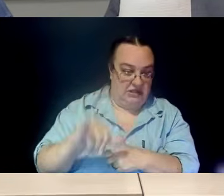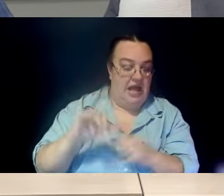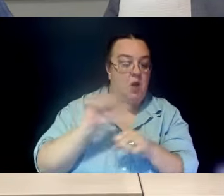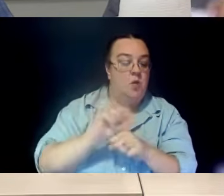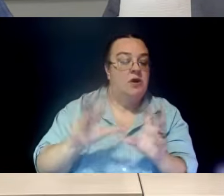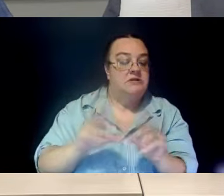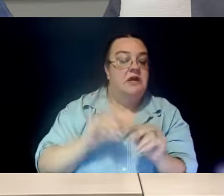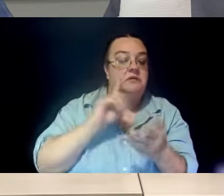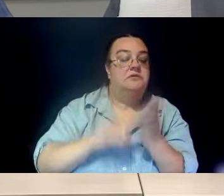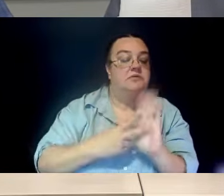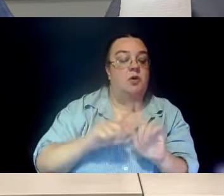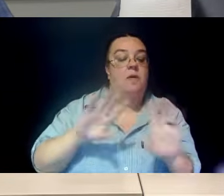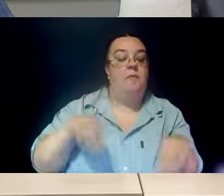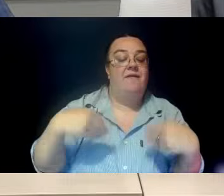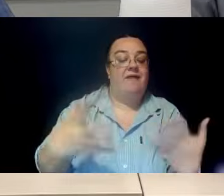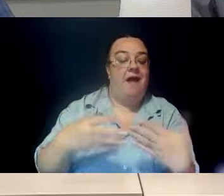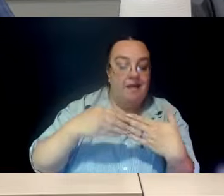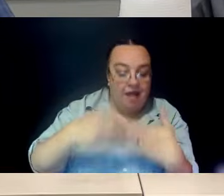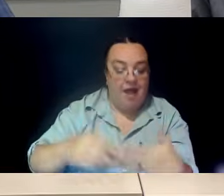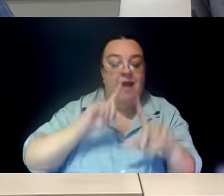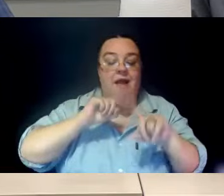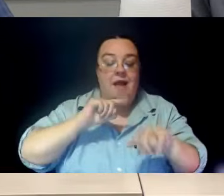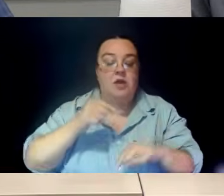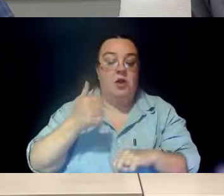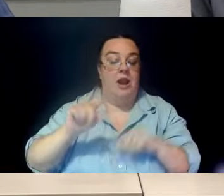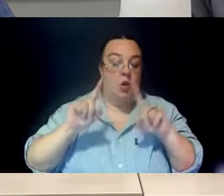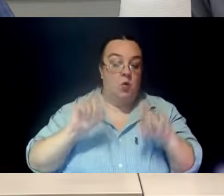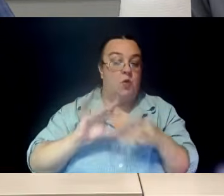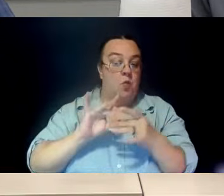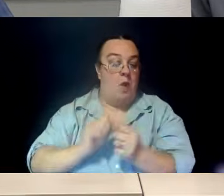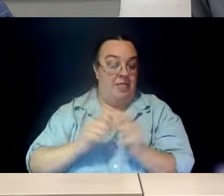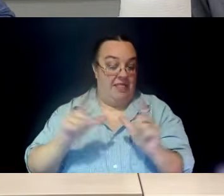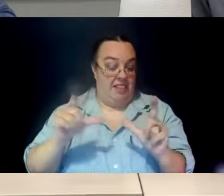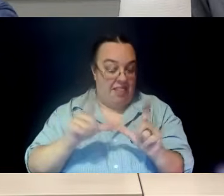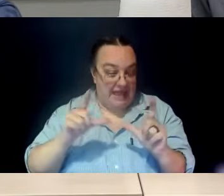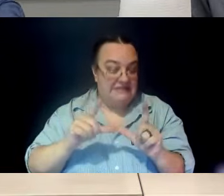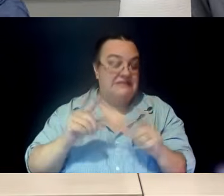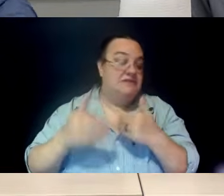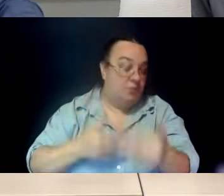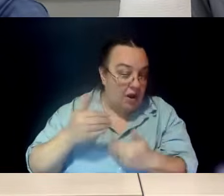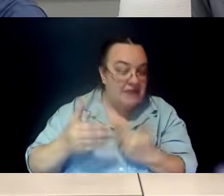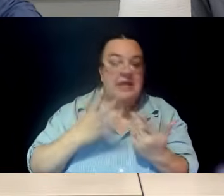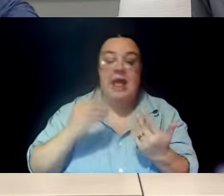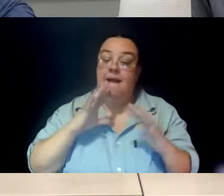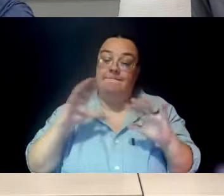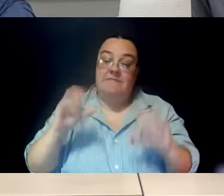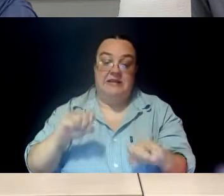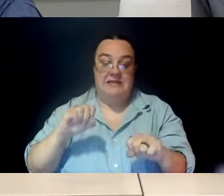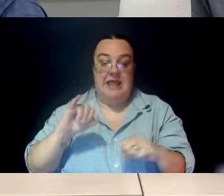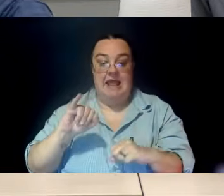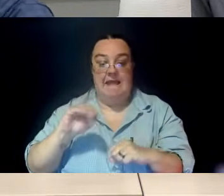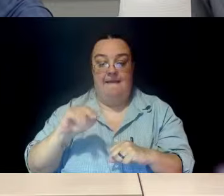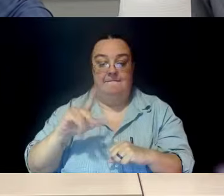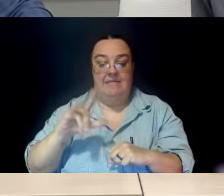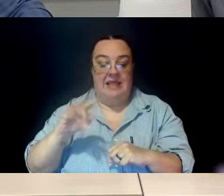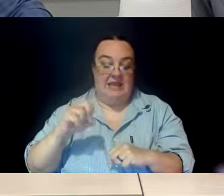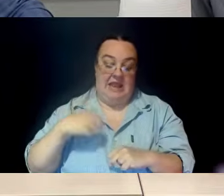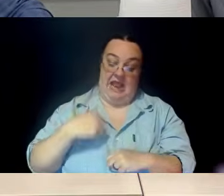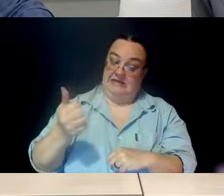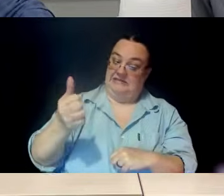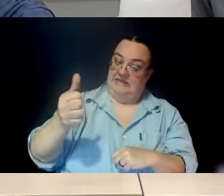the license process and potential implications. I denied it from the start